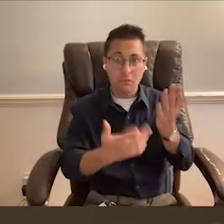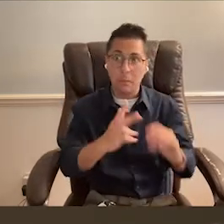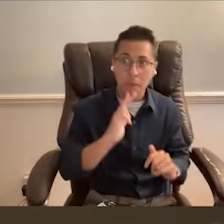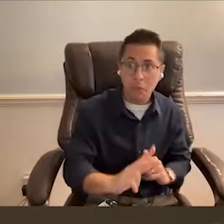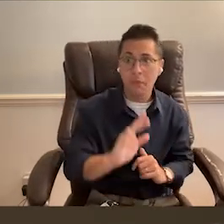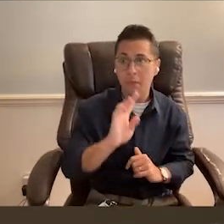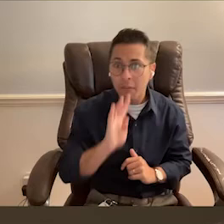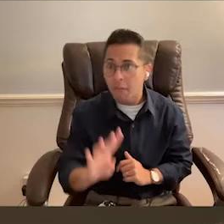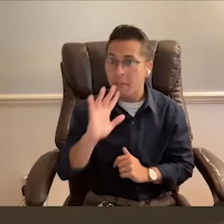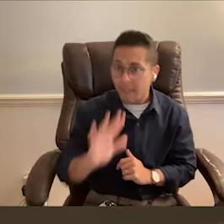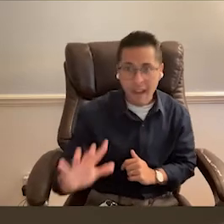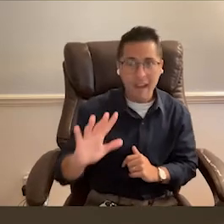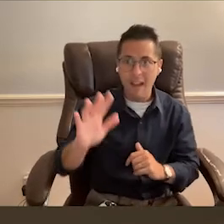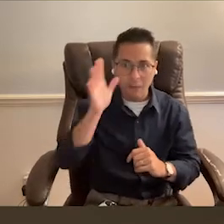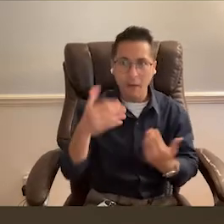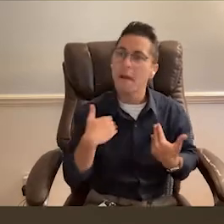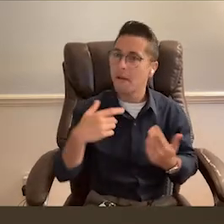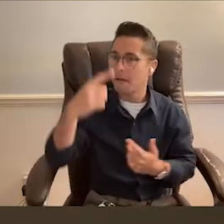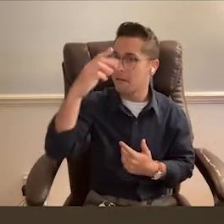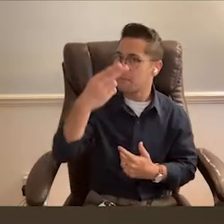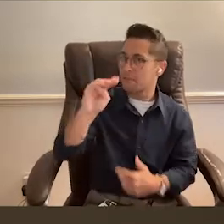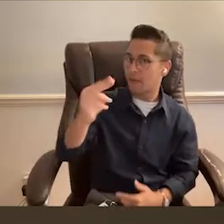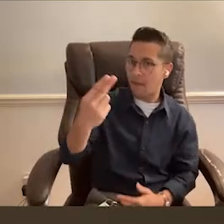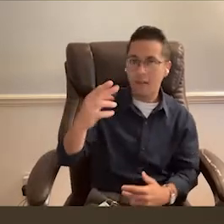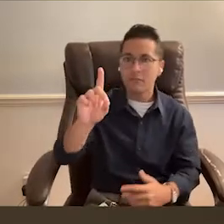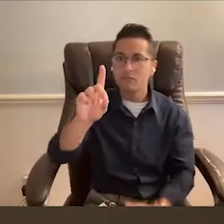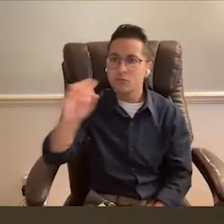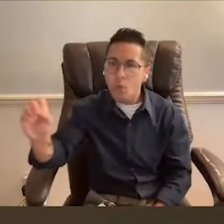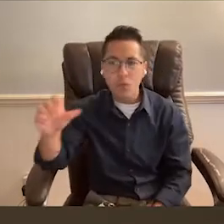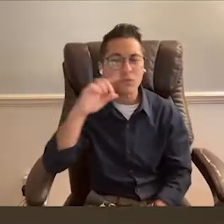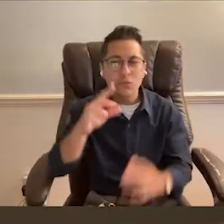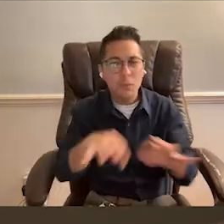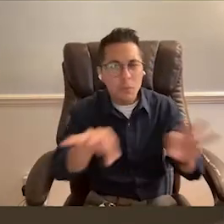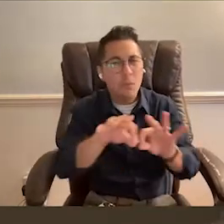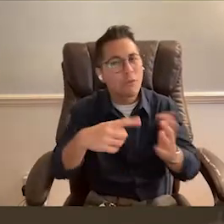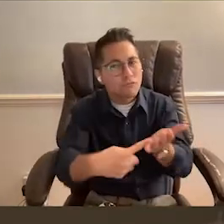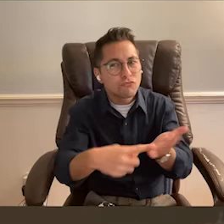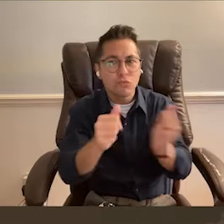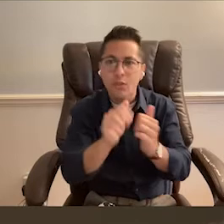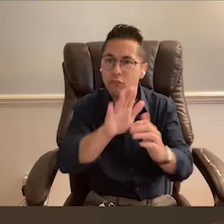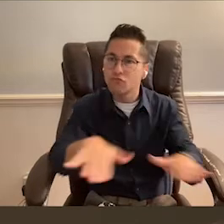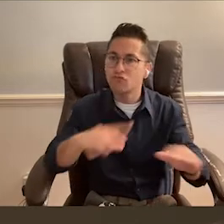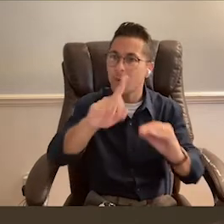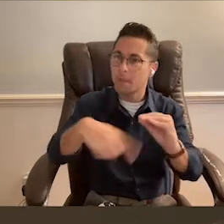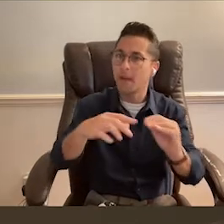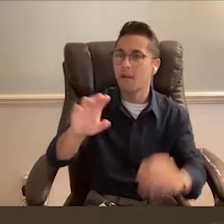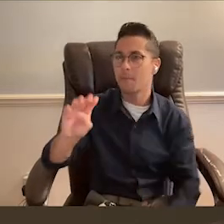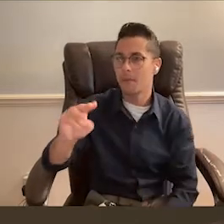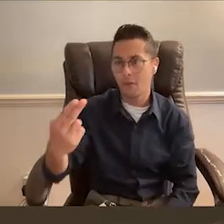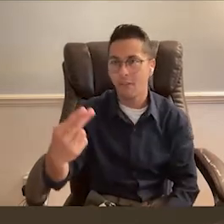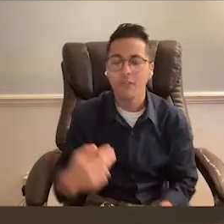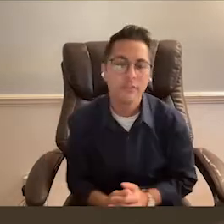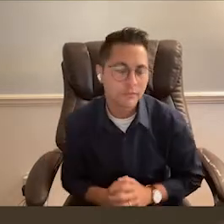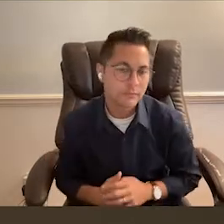they start as early, as 3, 4, 5 years old with mental health disorders, it is important